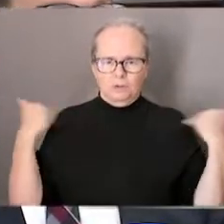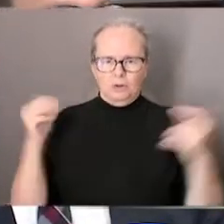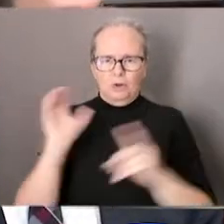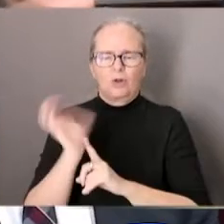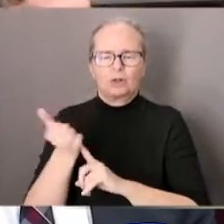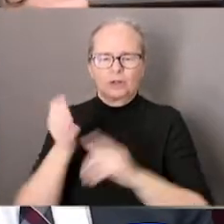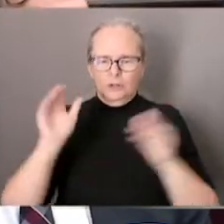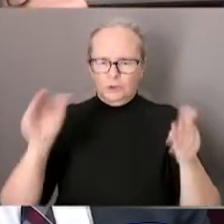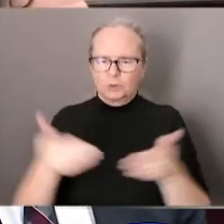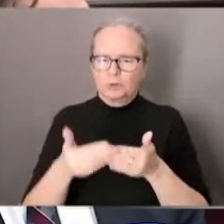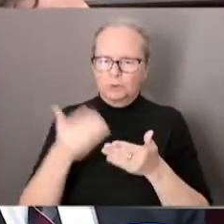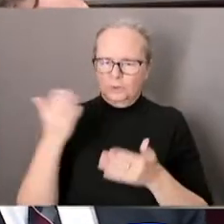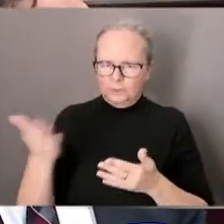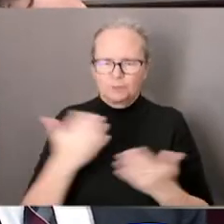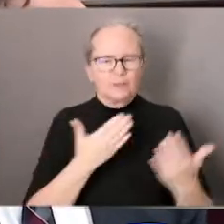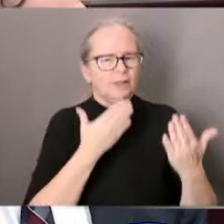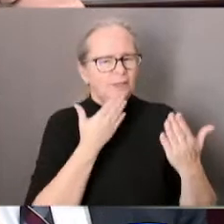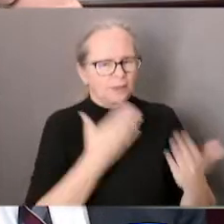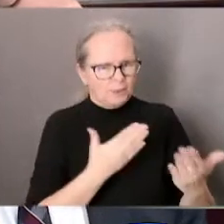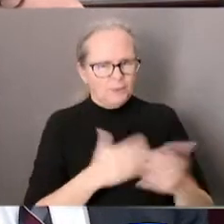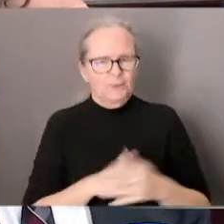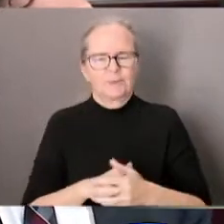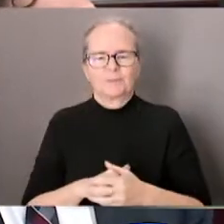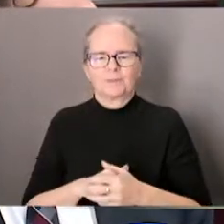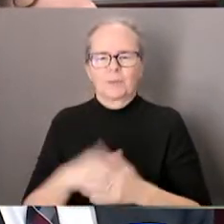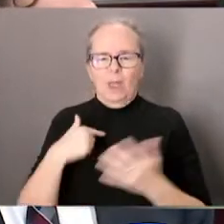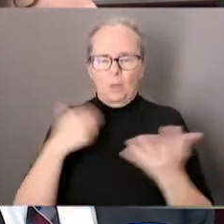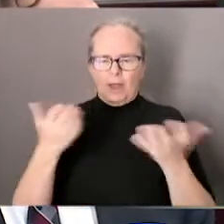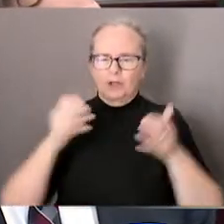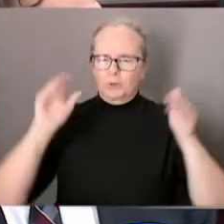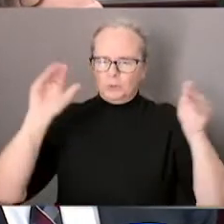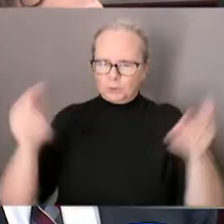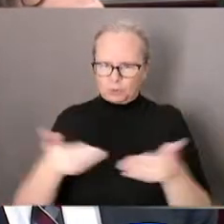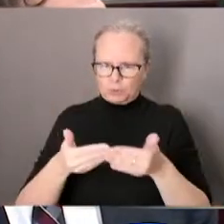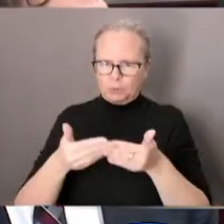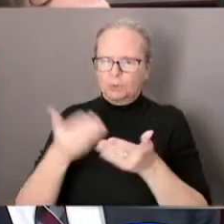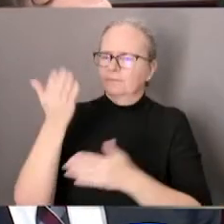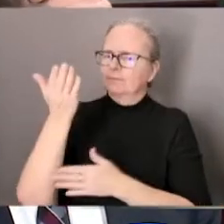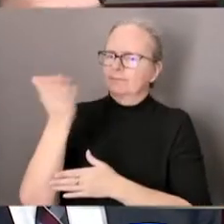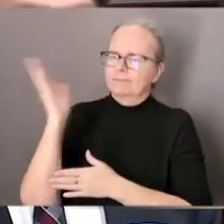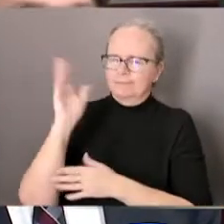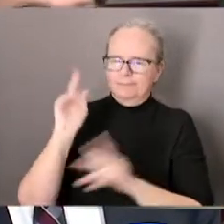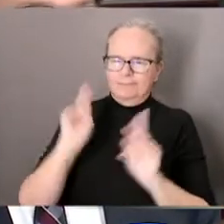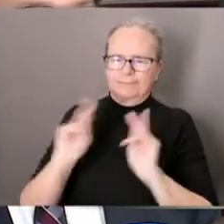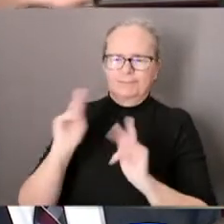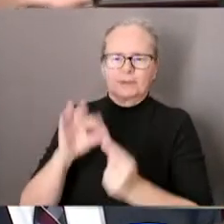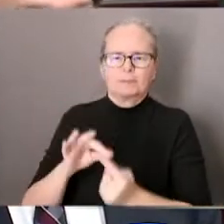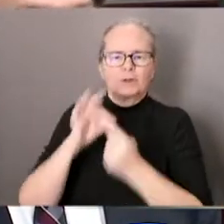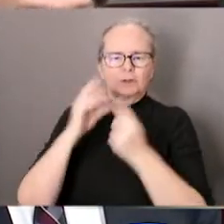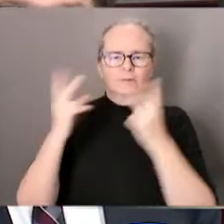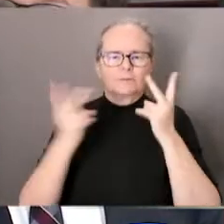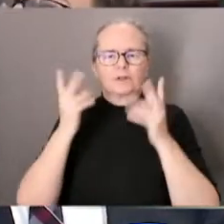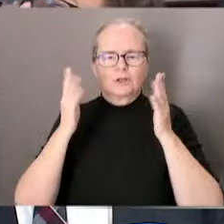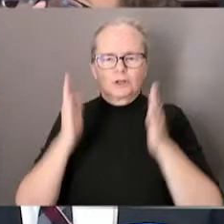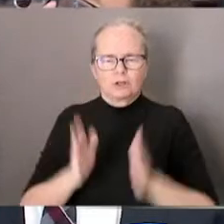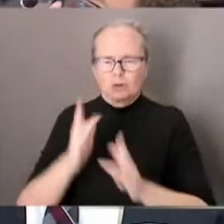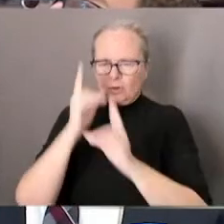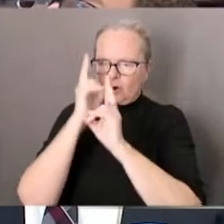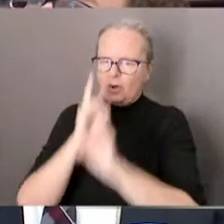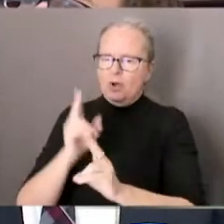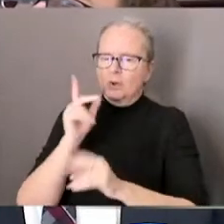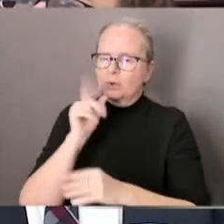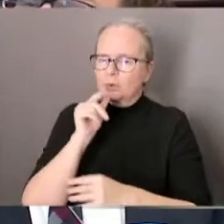introduce to you and through you to all members of this house a special guest honorable Laura Ross minister of parks